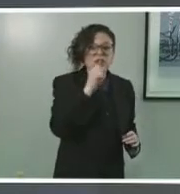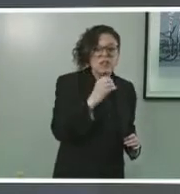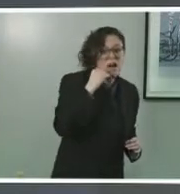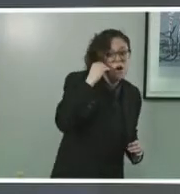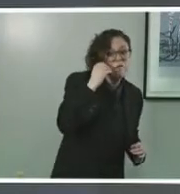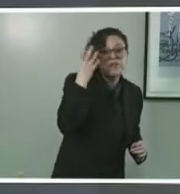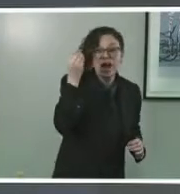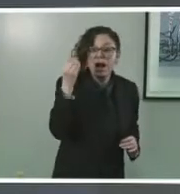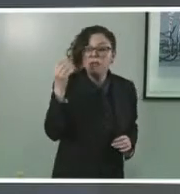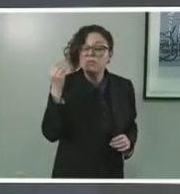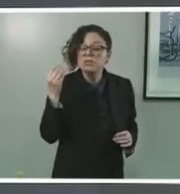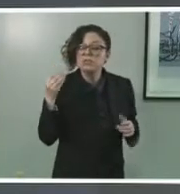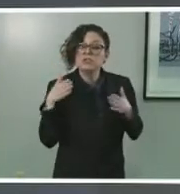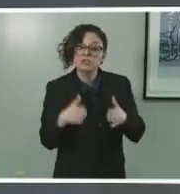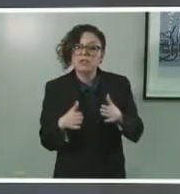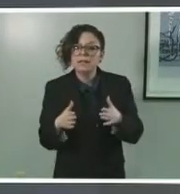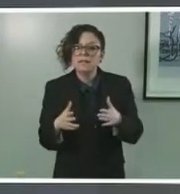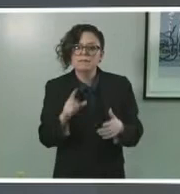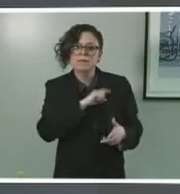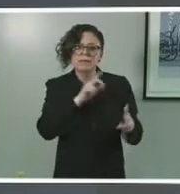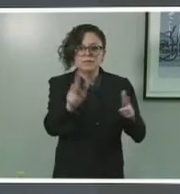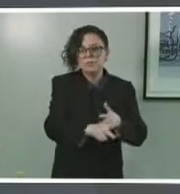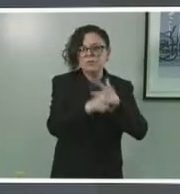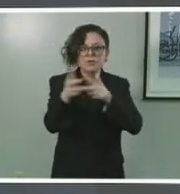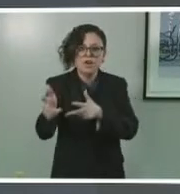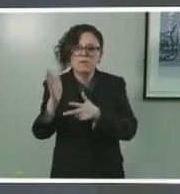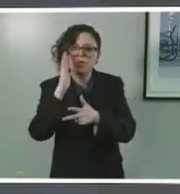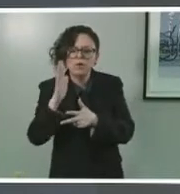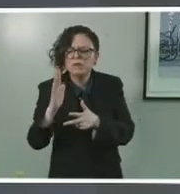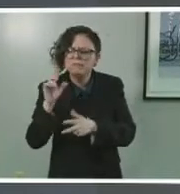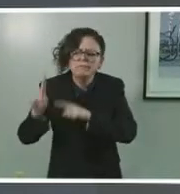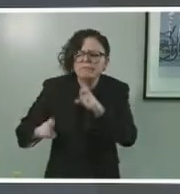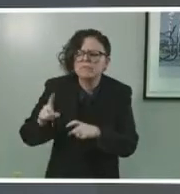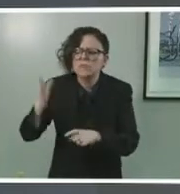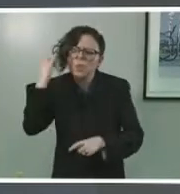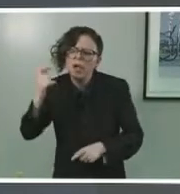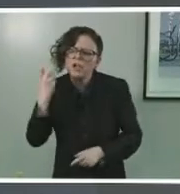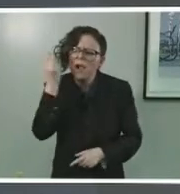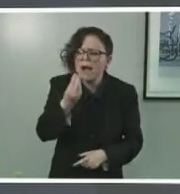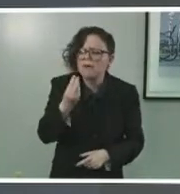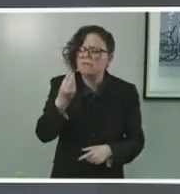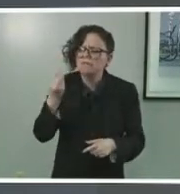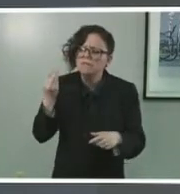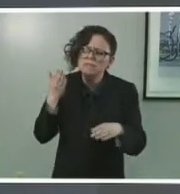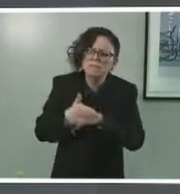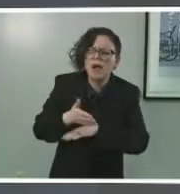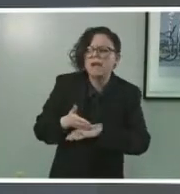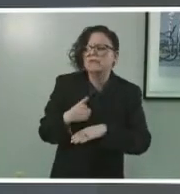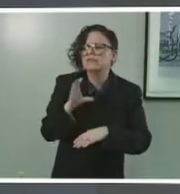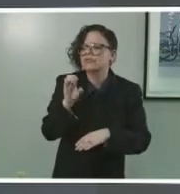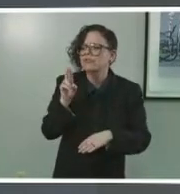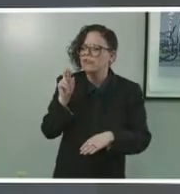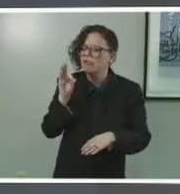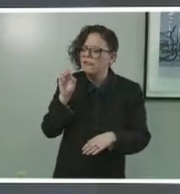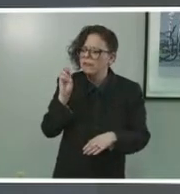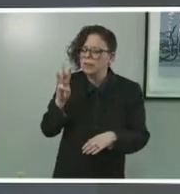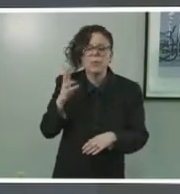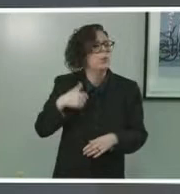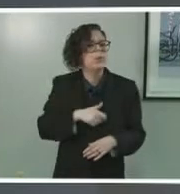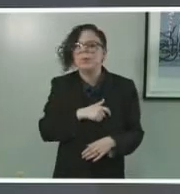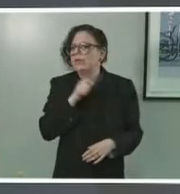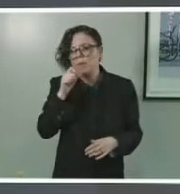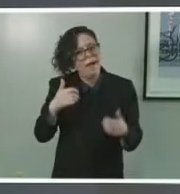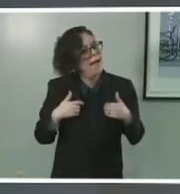going to pull you over to determine why you have violated a curfew. We're not there yet. Hopefully we'll never have to get